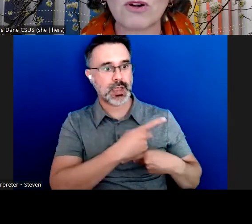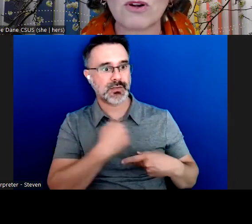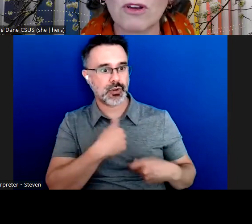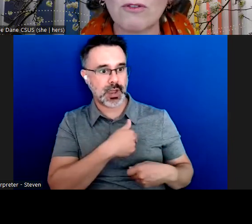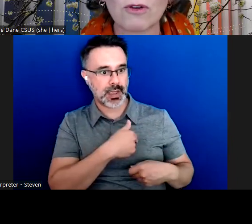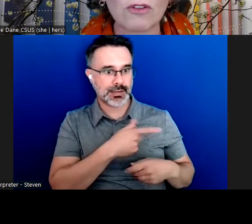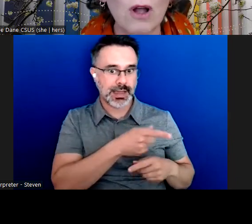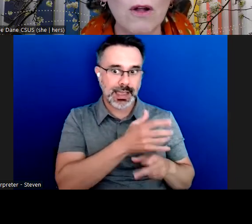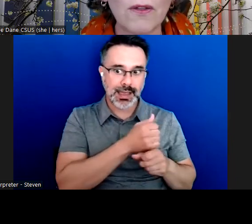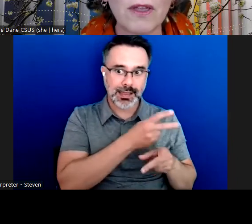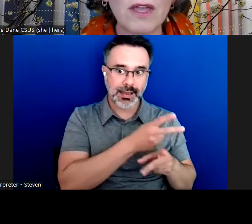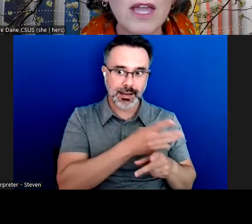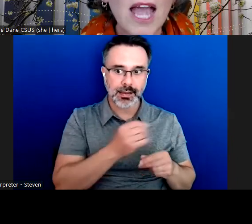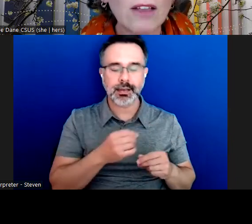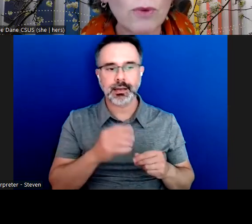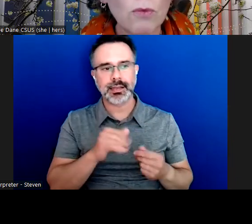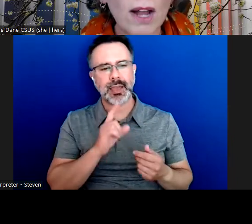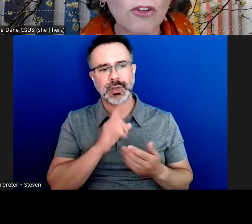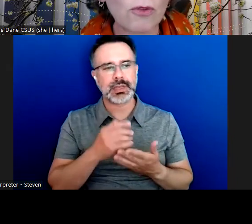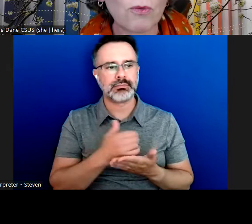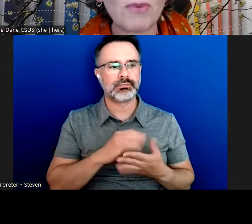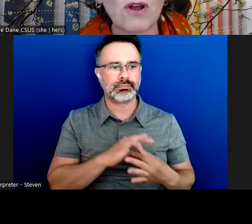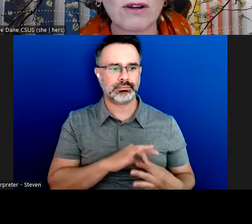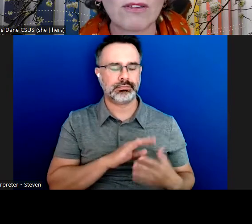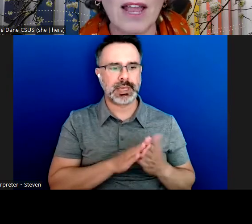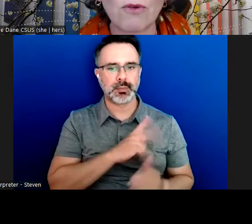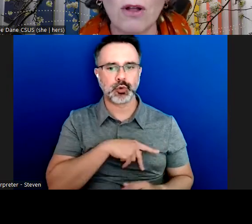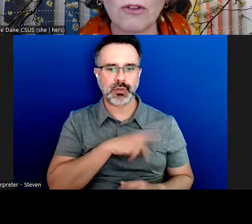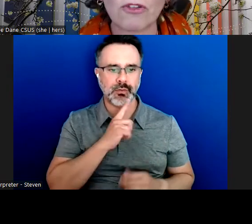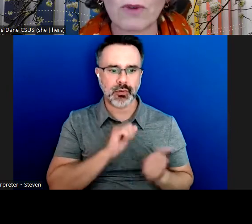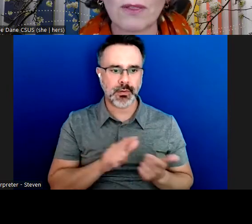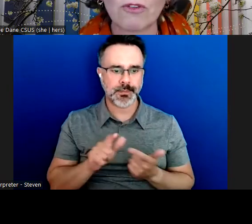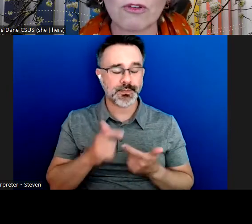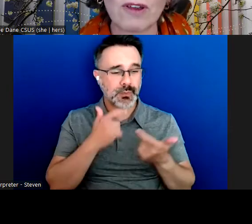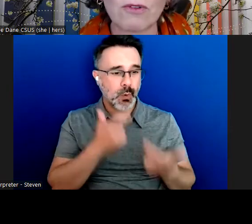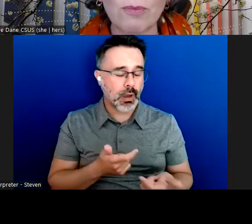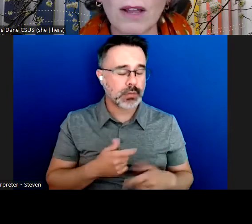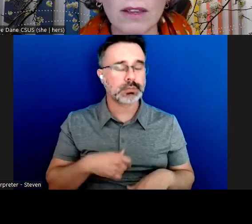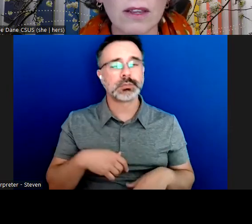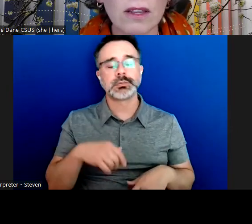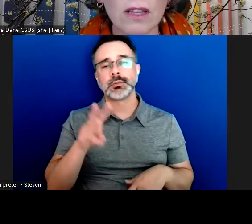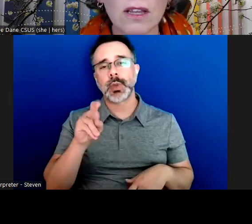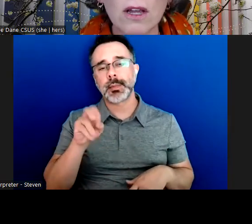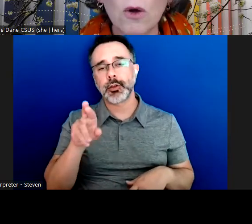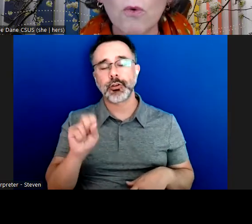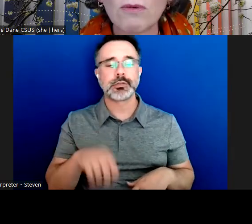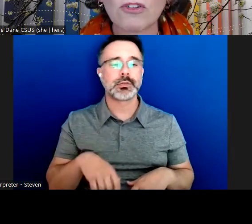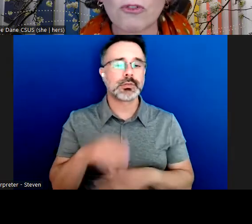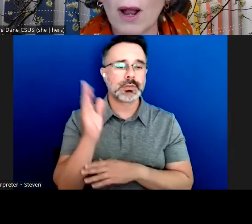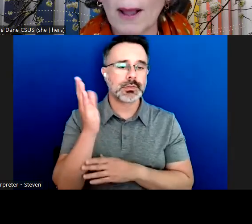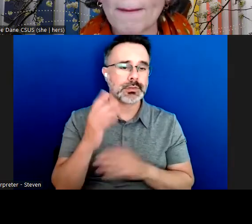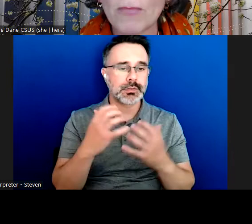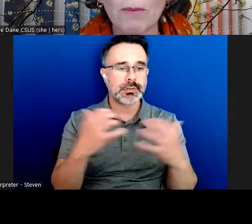something personal for us all. As we watched through webinars, town halls, read through survey responses, we